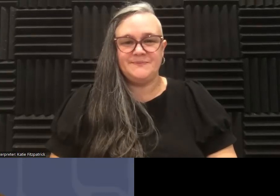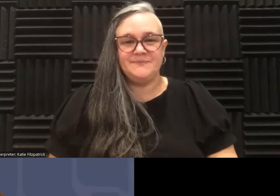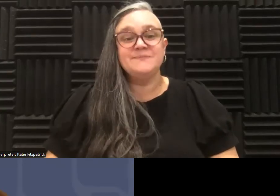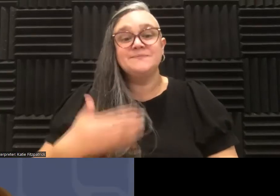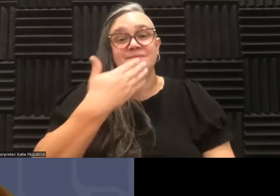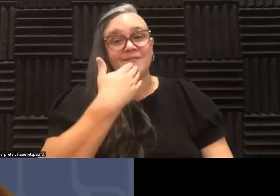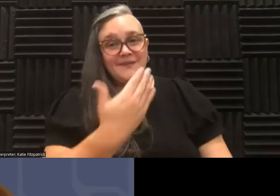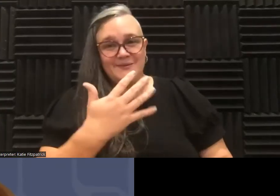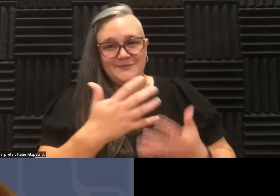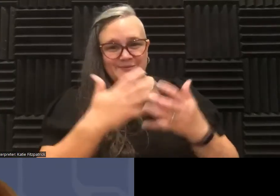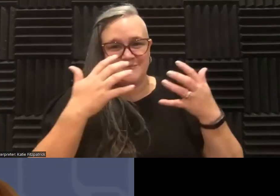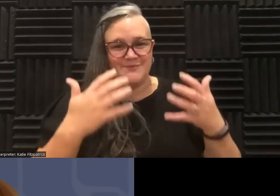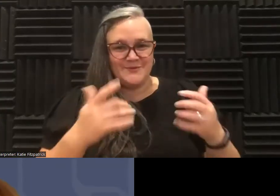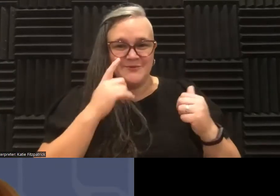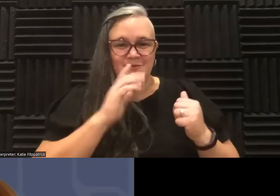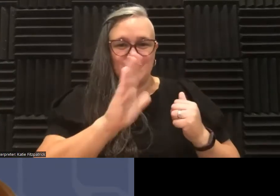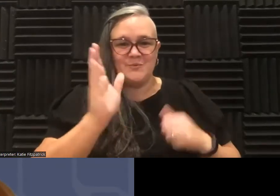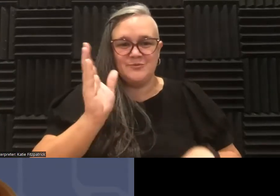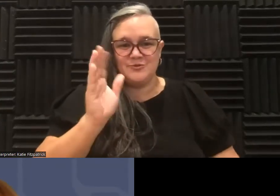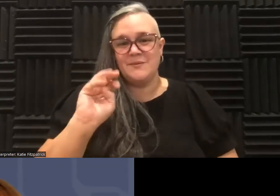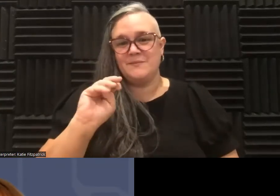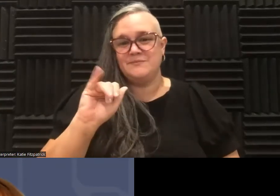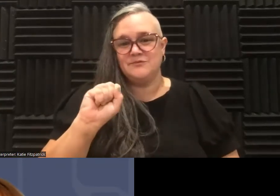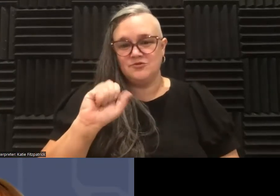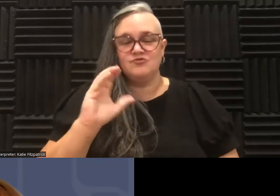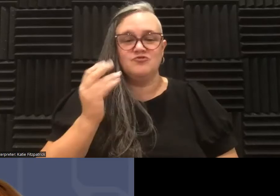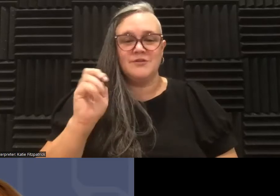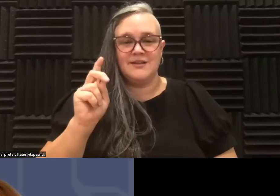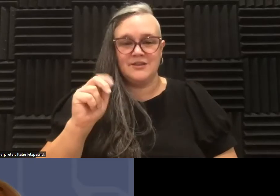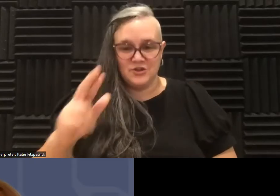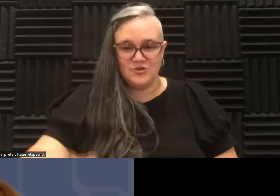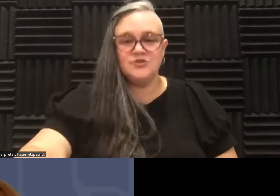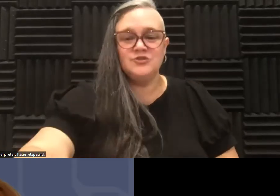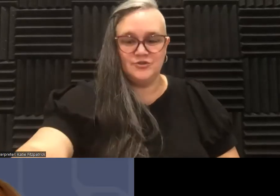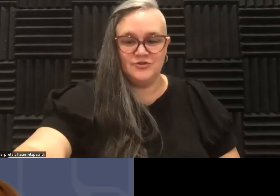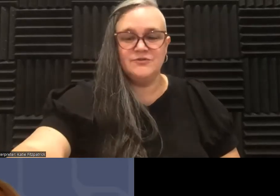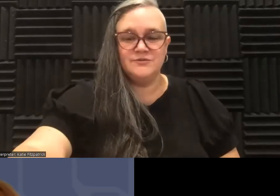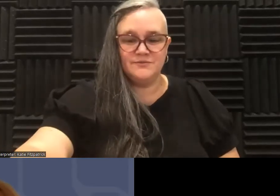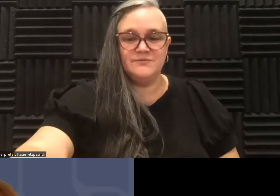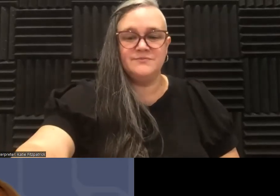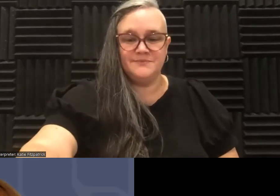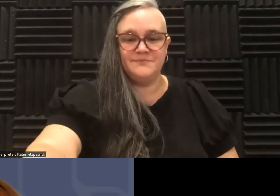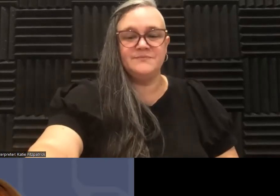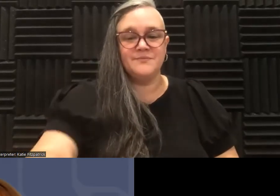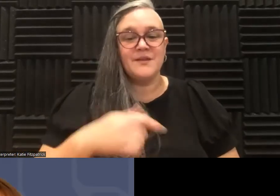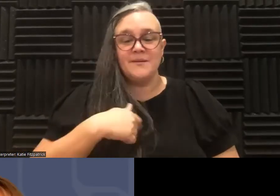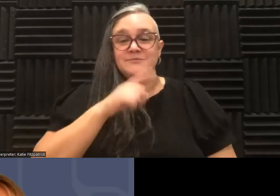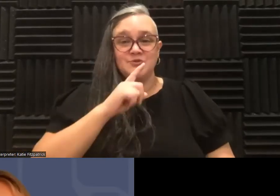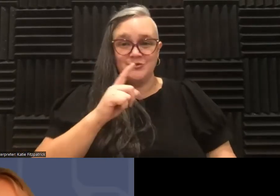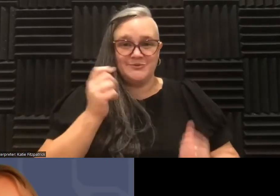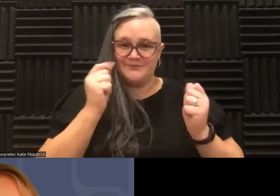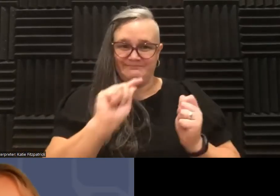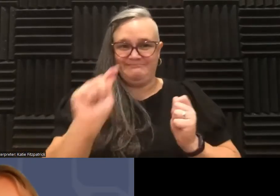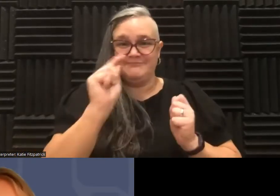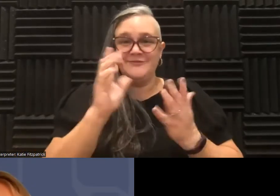Thank you so much for your presentation, Ms. Chandler. I'm sure those listening have learned a lot from your presentation. And I hope that all